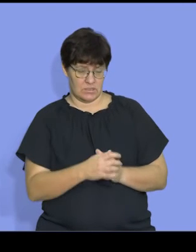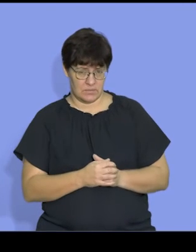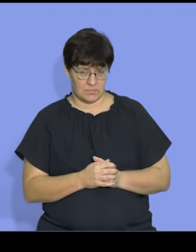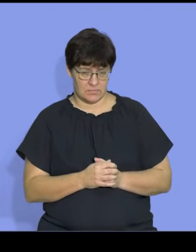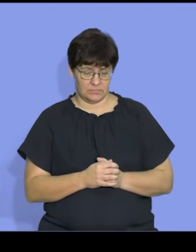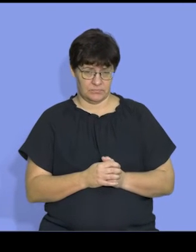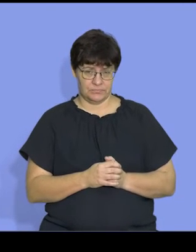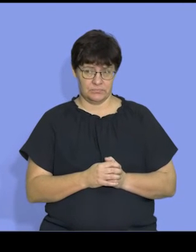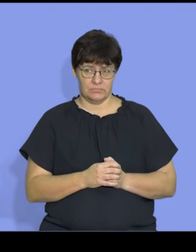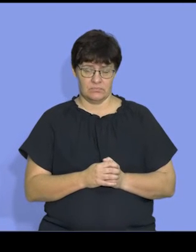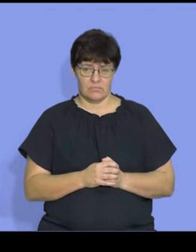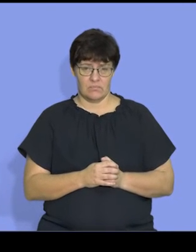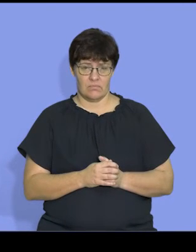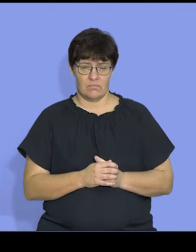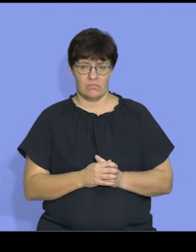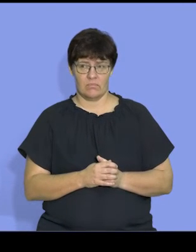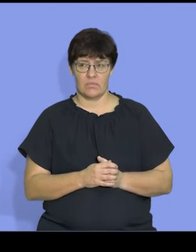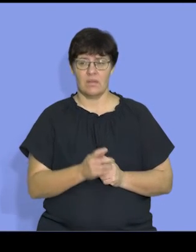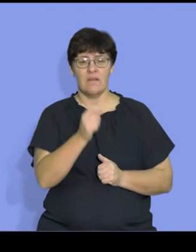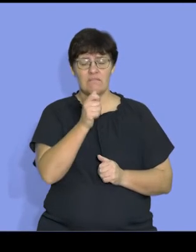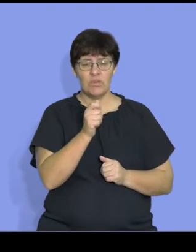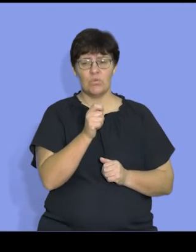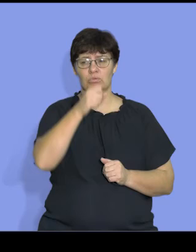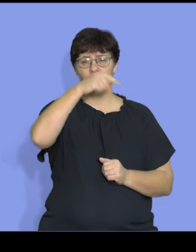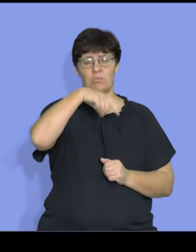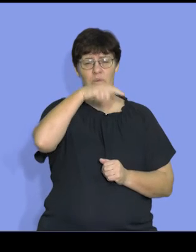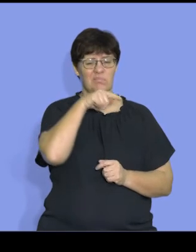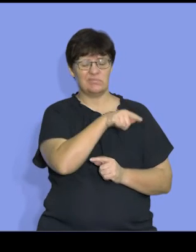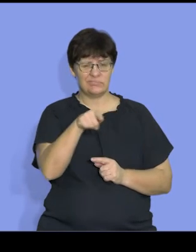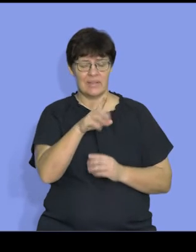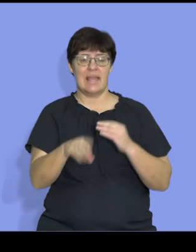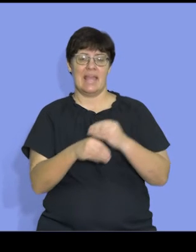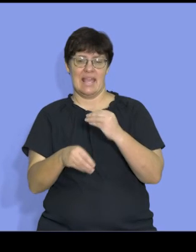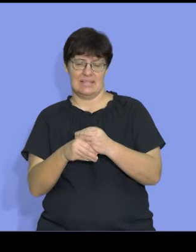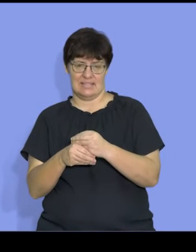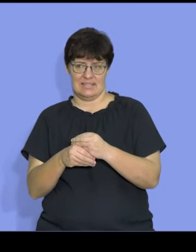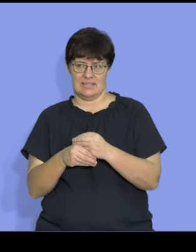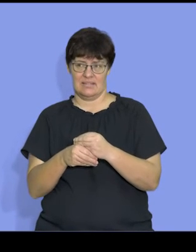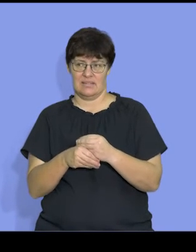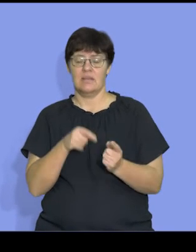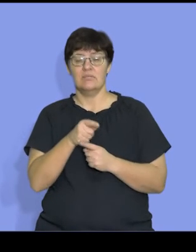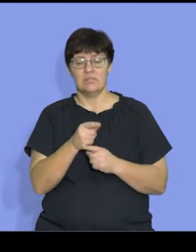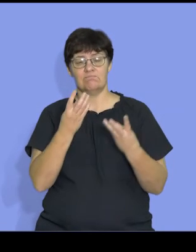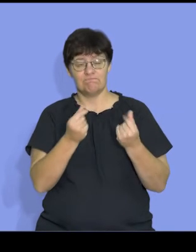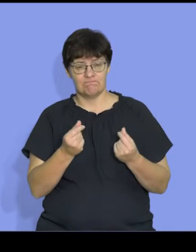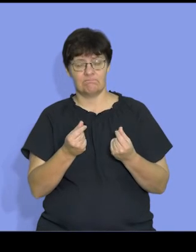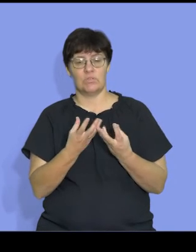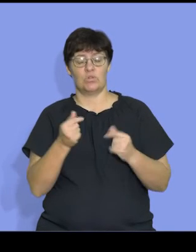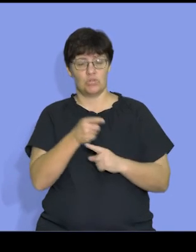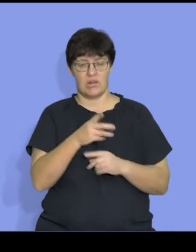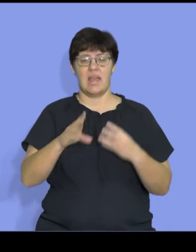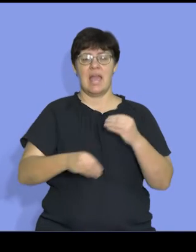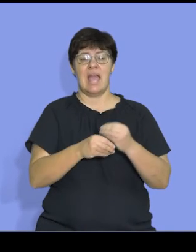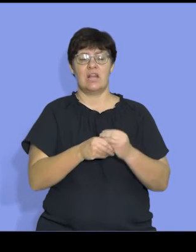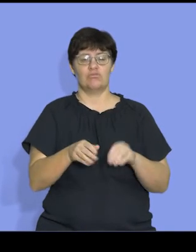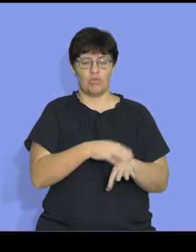a few drops of bromothiamyl blue are added to the beaker. A diluted solution is now gradually added